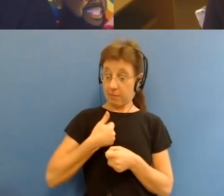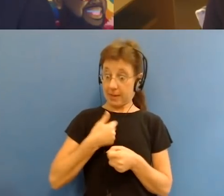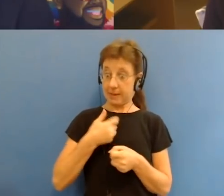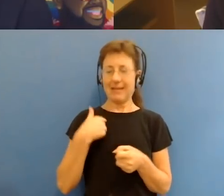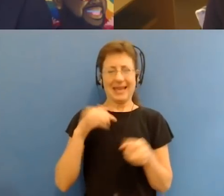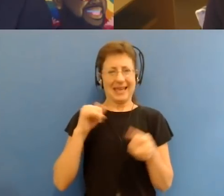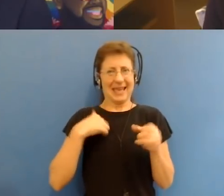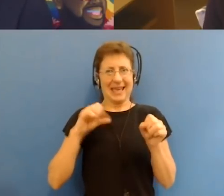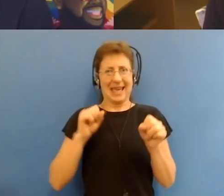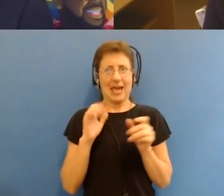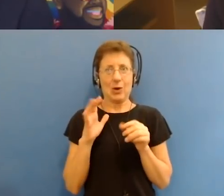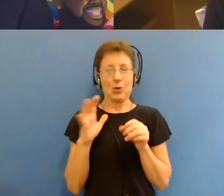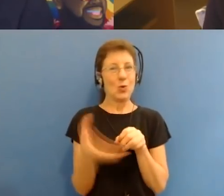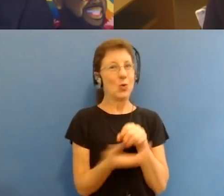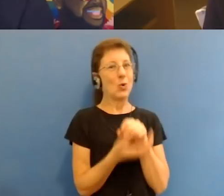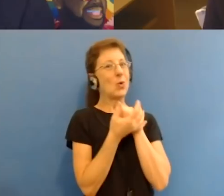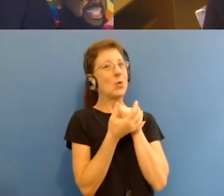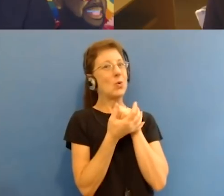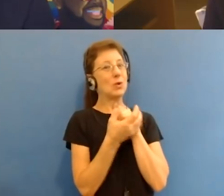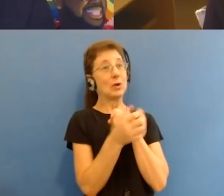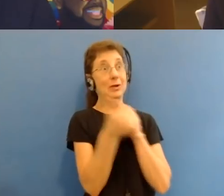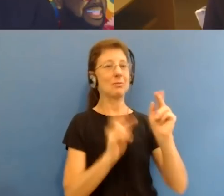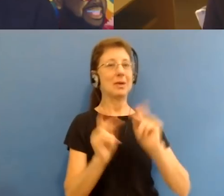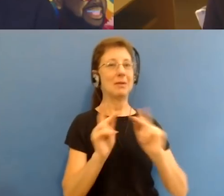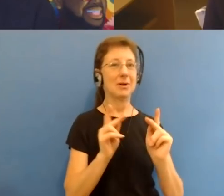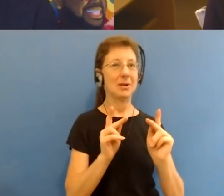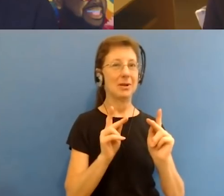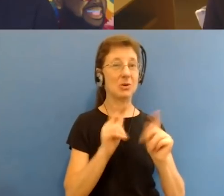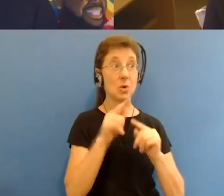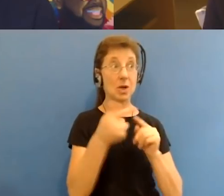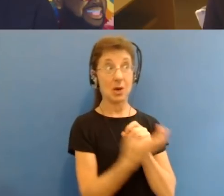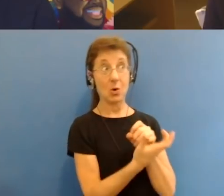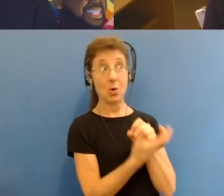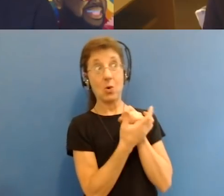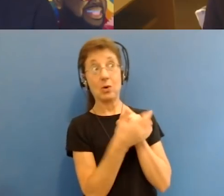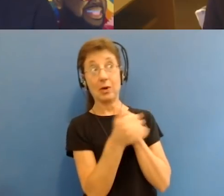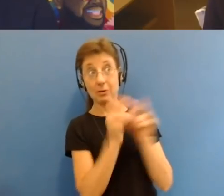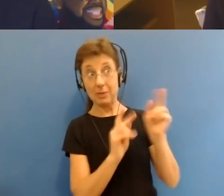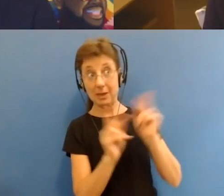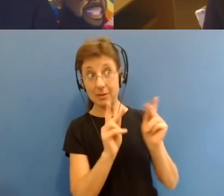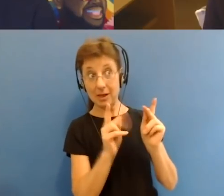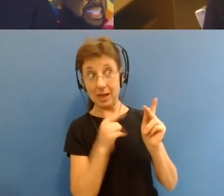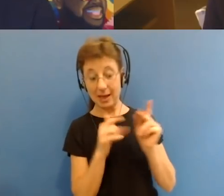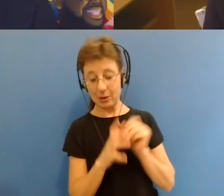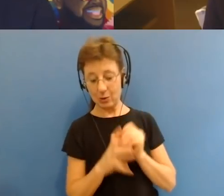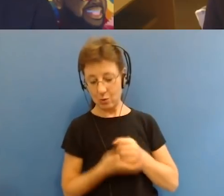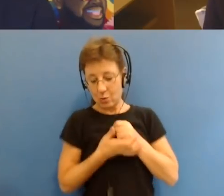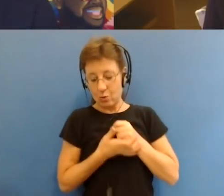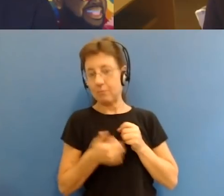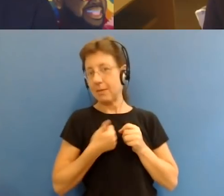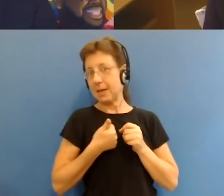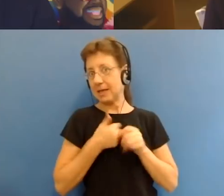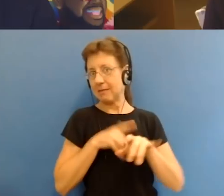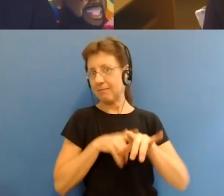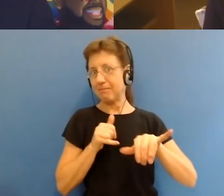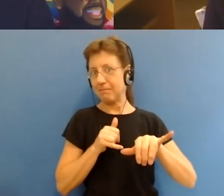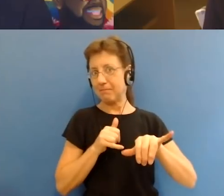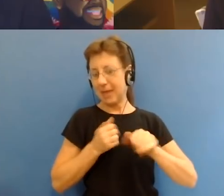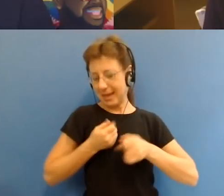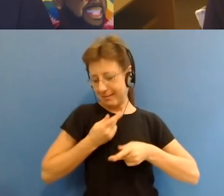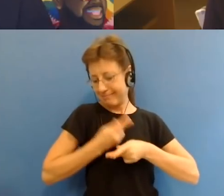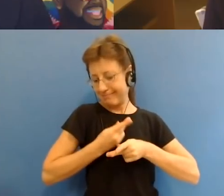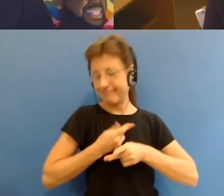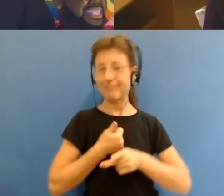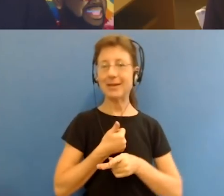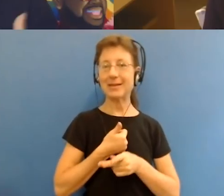as I hold other people, also holding myself and tending to myself. You know, as one of my teachers